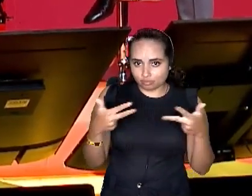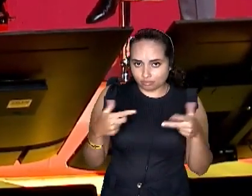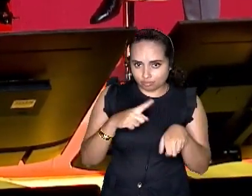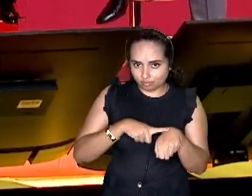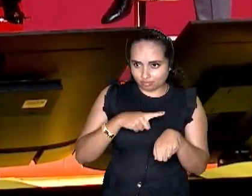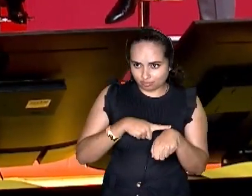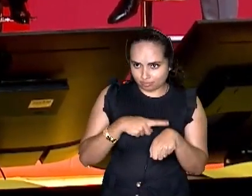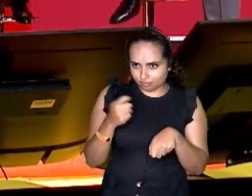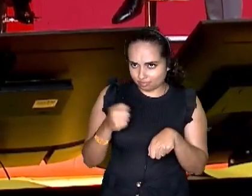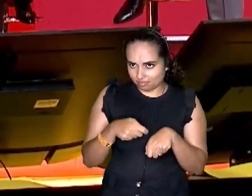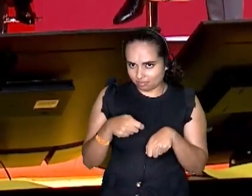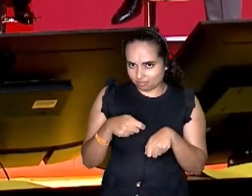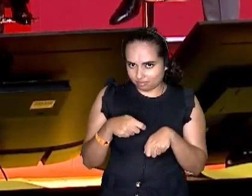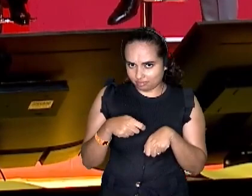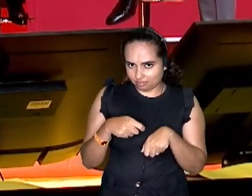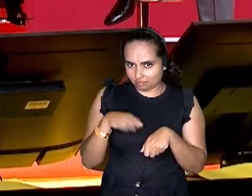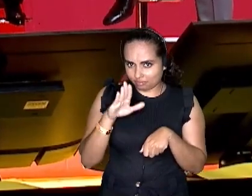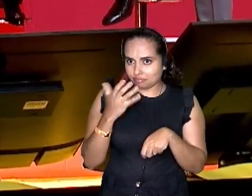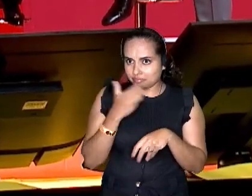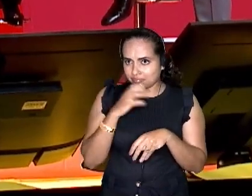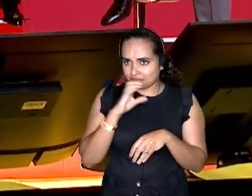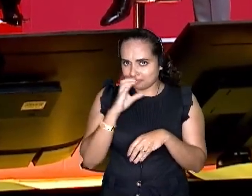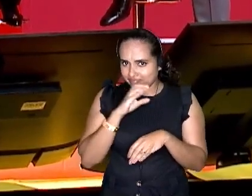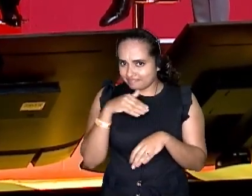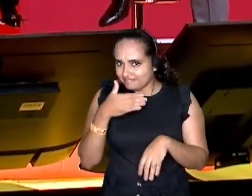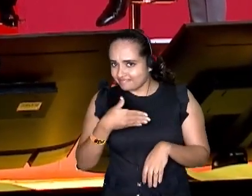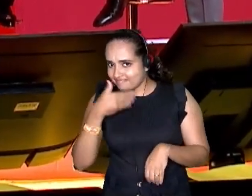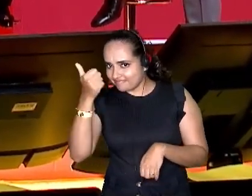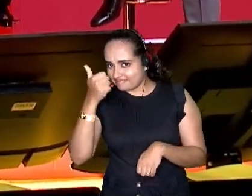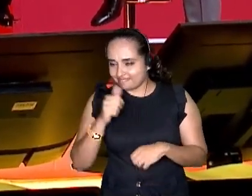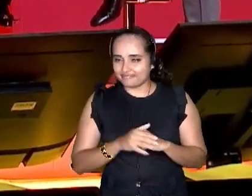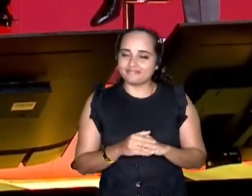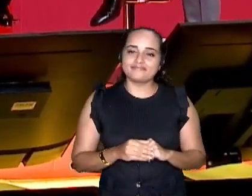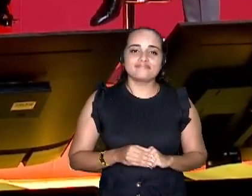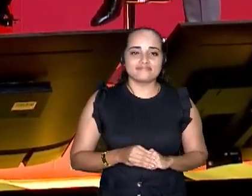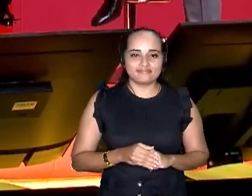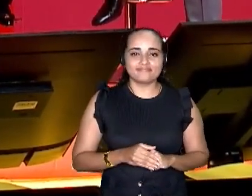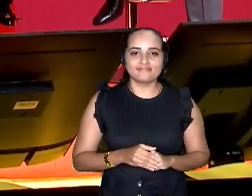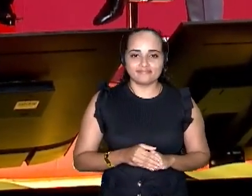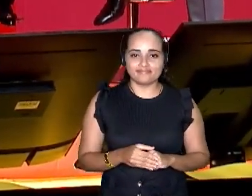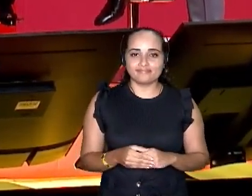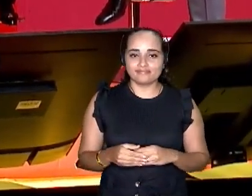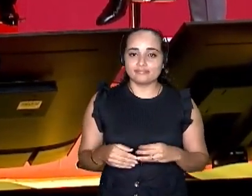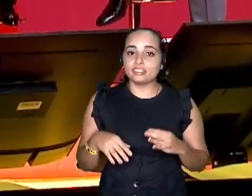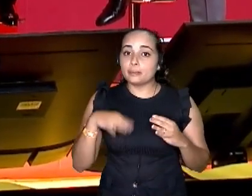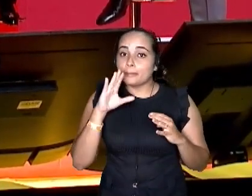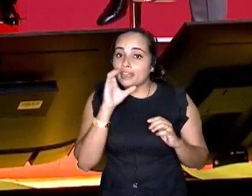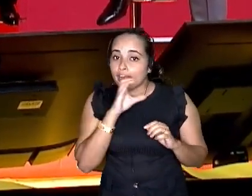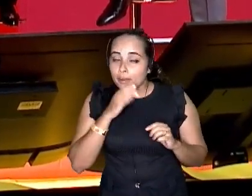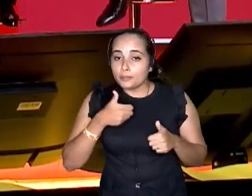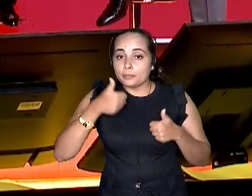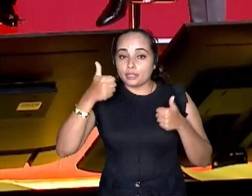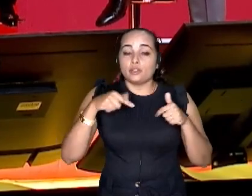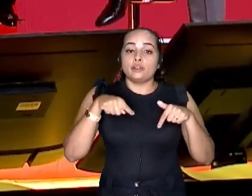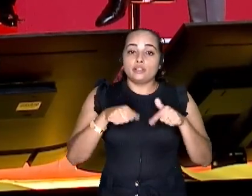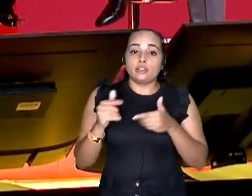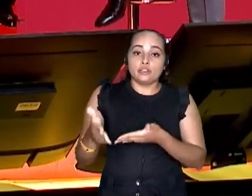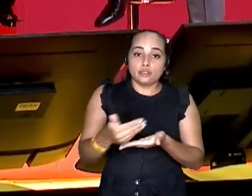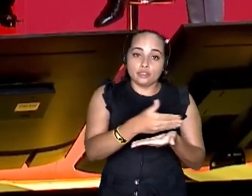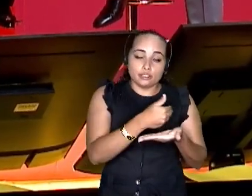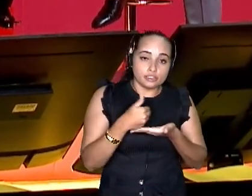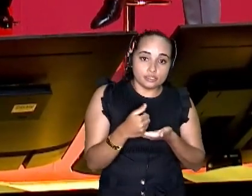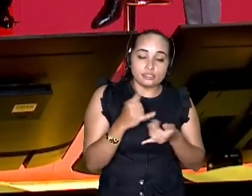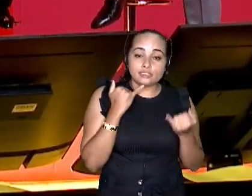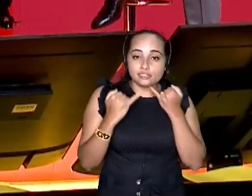the sooner the better. And the reason I'm saying that is the sooner that we can collect this information that we are discussing, having more